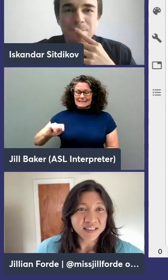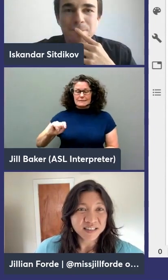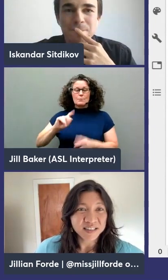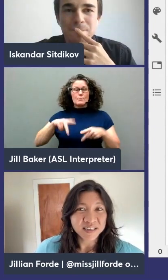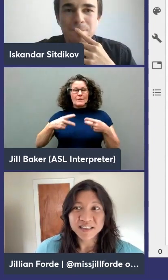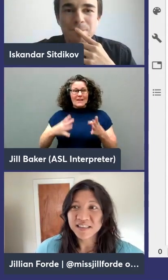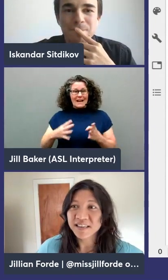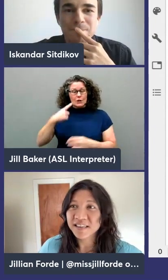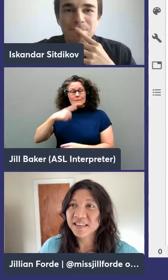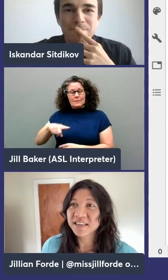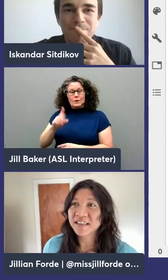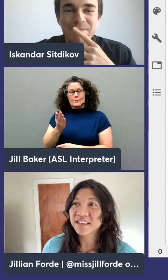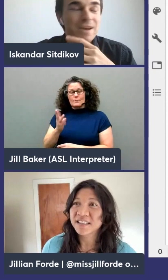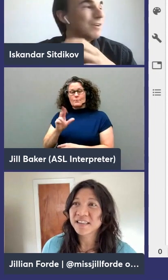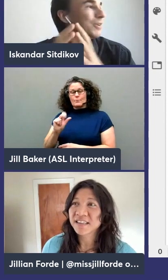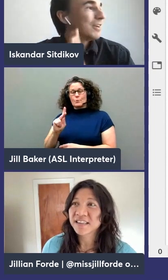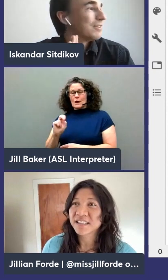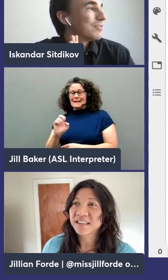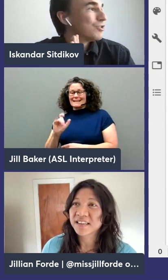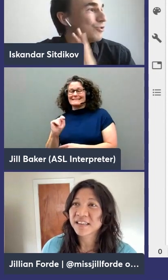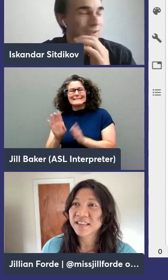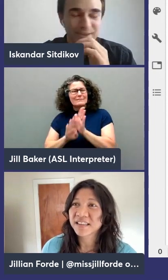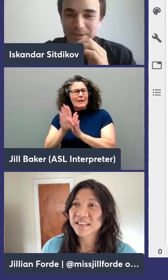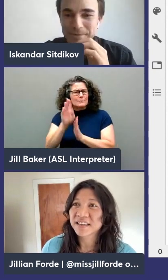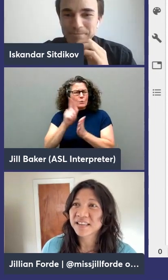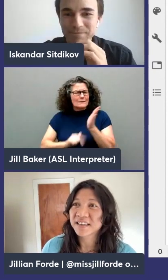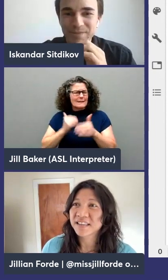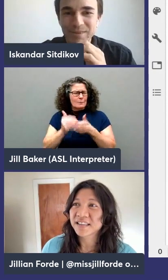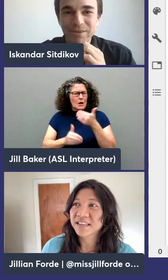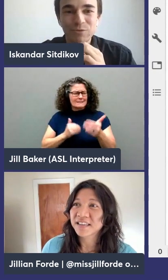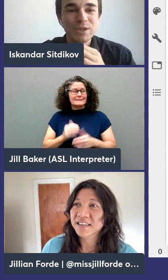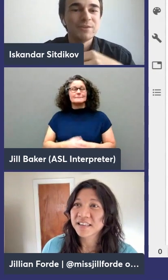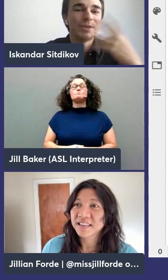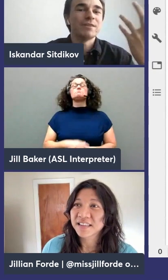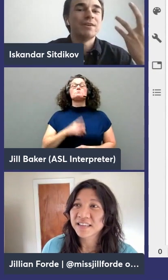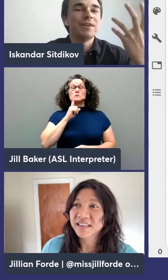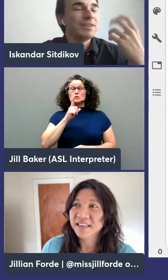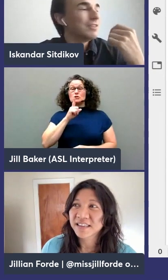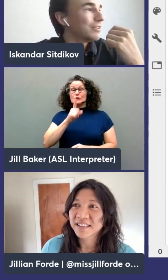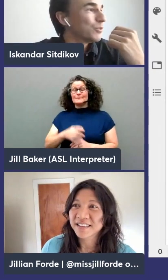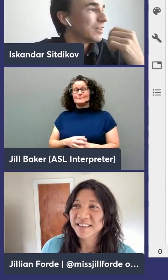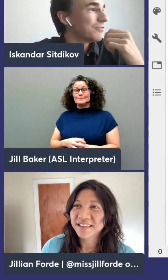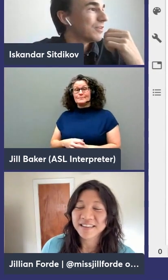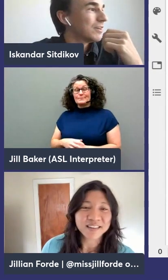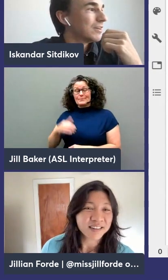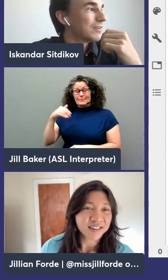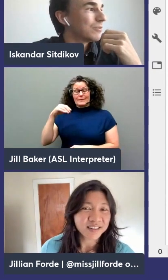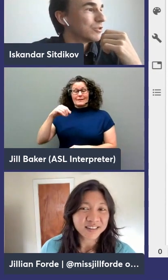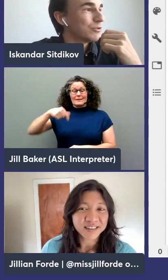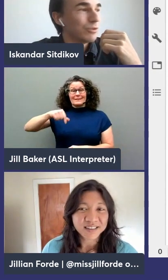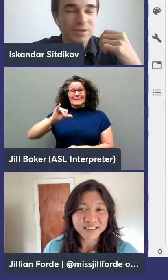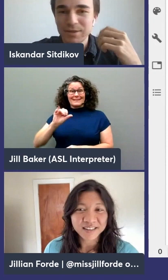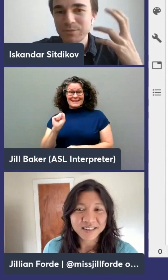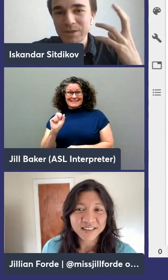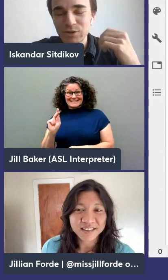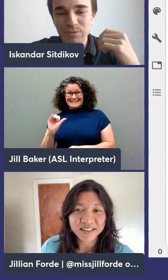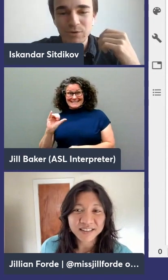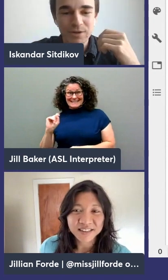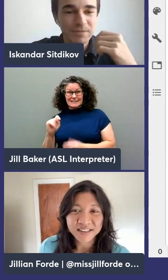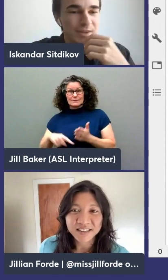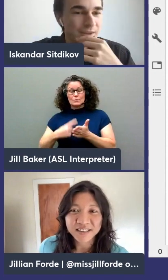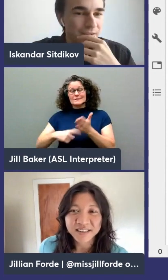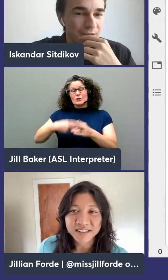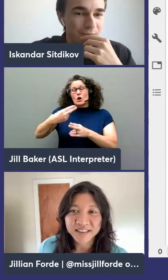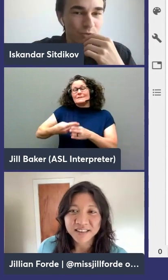was the process there? Okay, sure. We at Qiskit we have what's so-called Qiskit